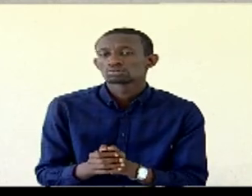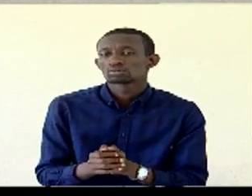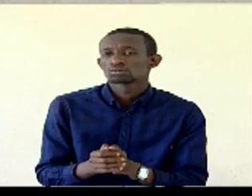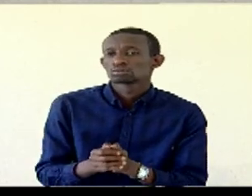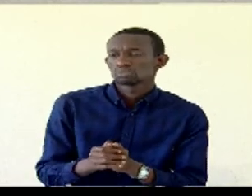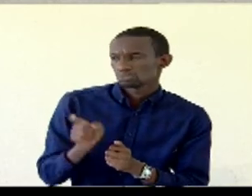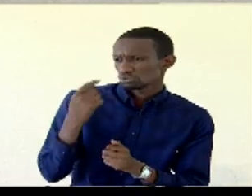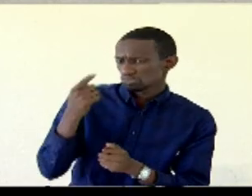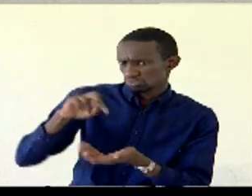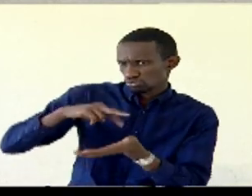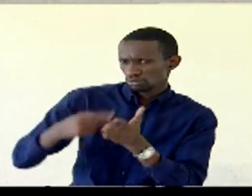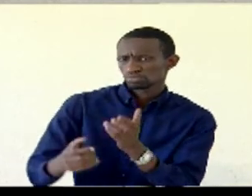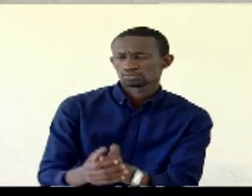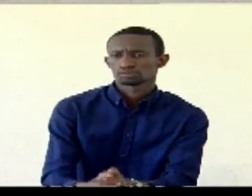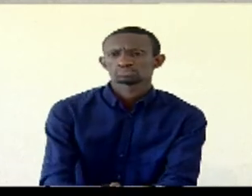summed up into?